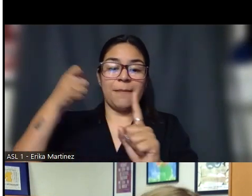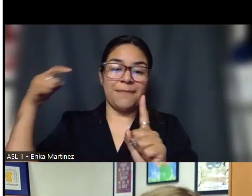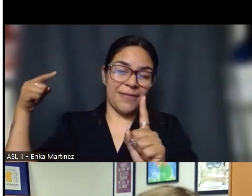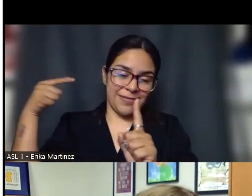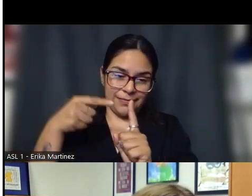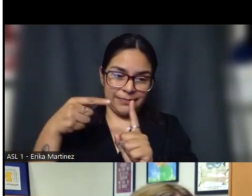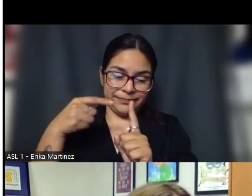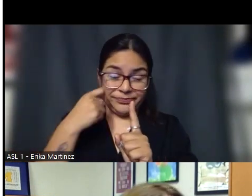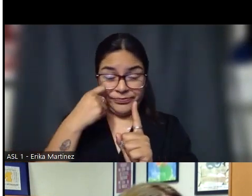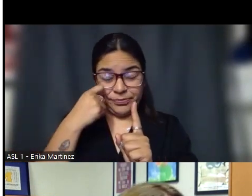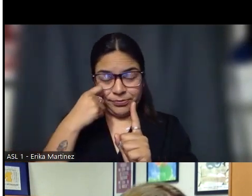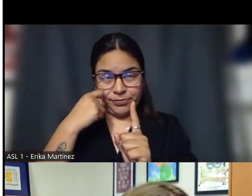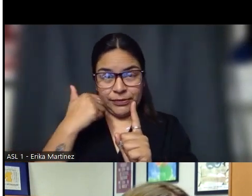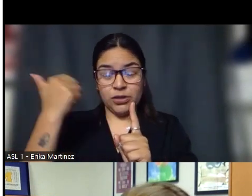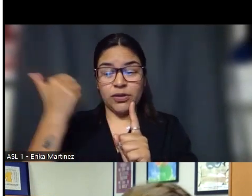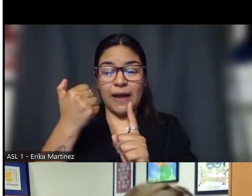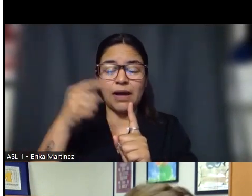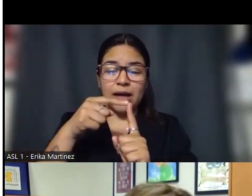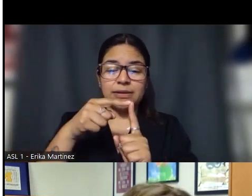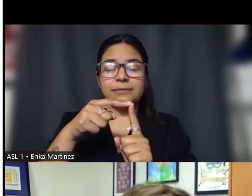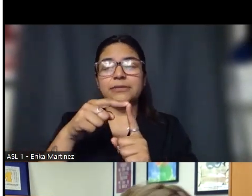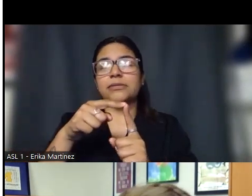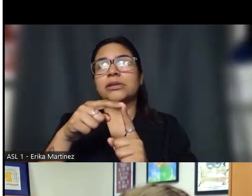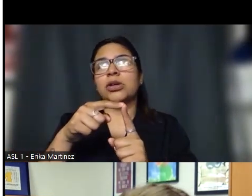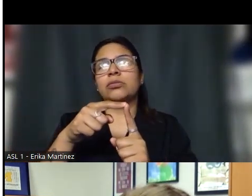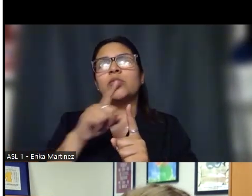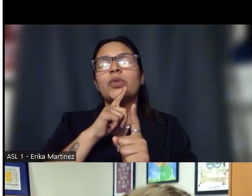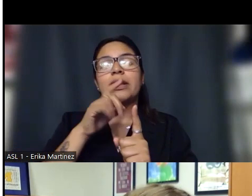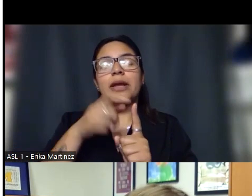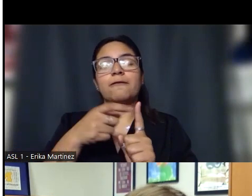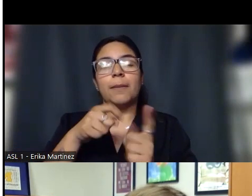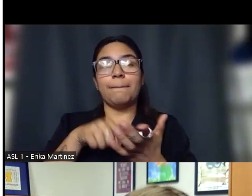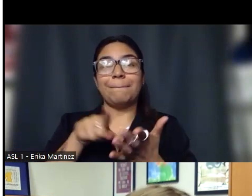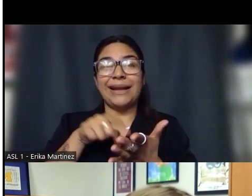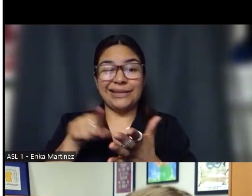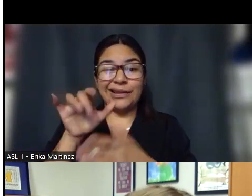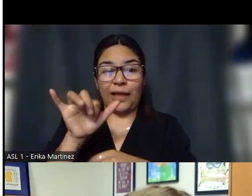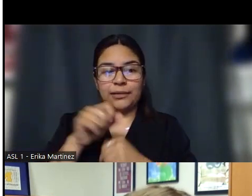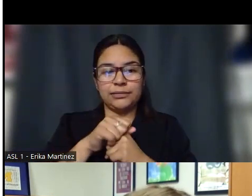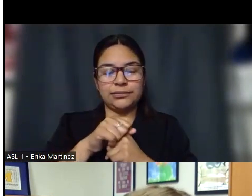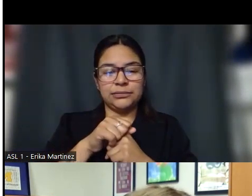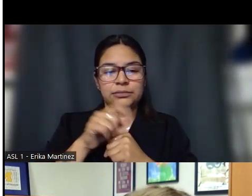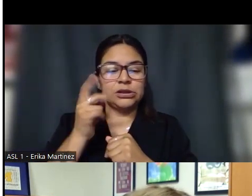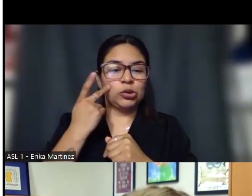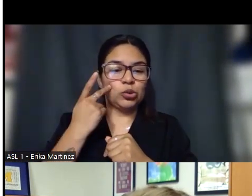the Crime Victim Fund is fines and fees from federal crimes. Next slide.